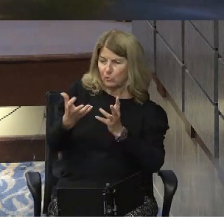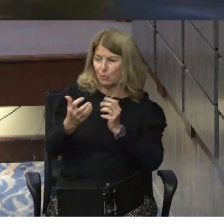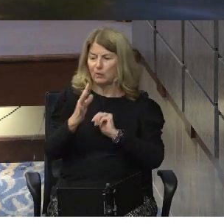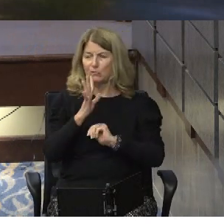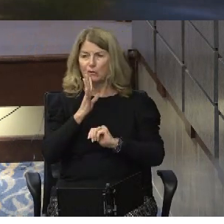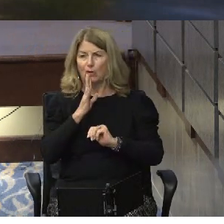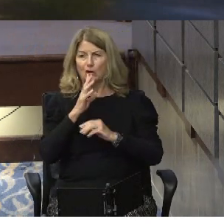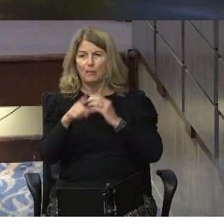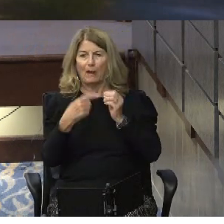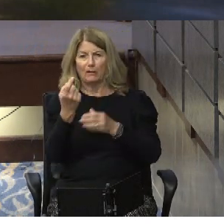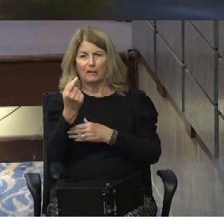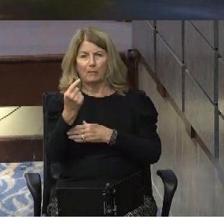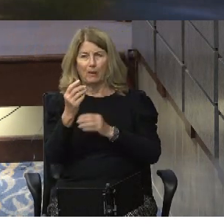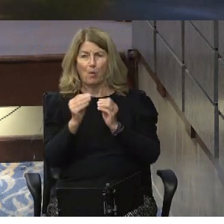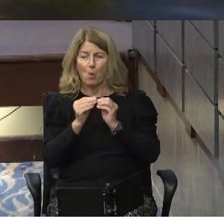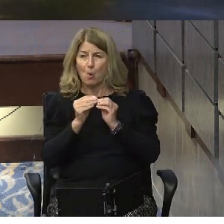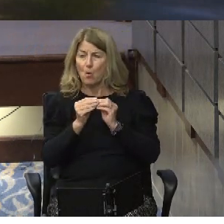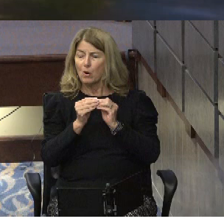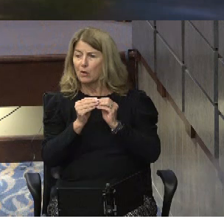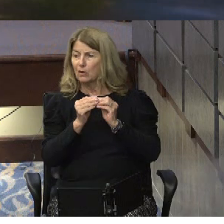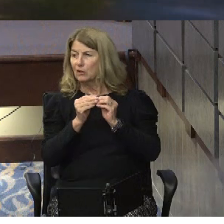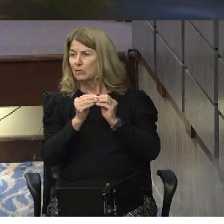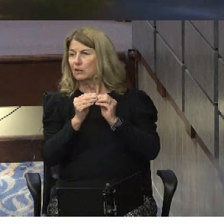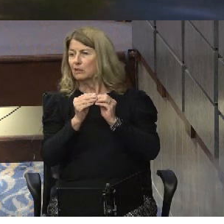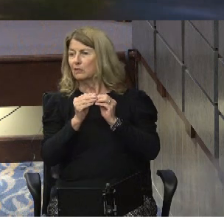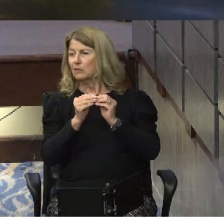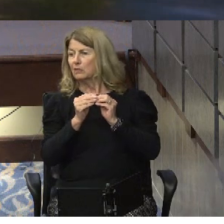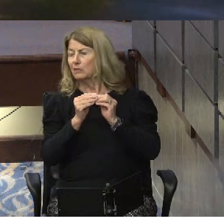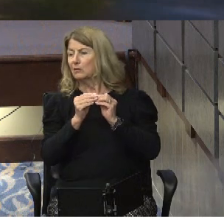further. Questions, comments?